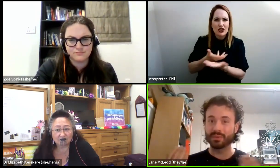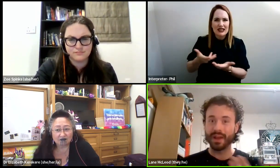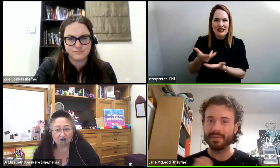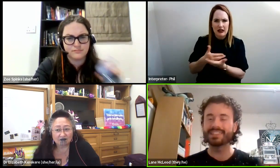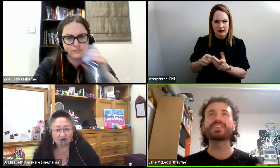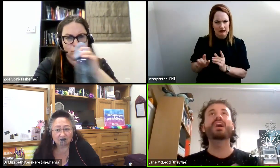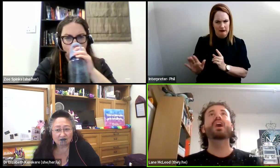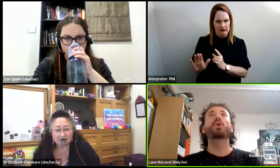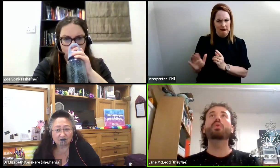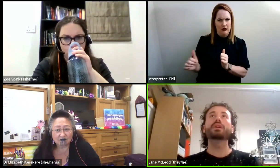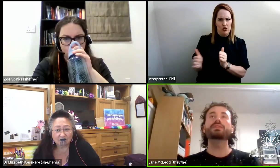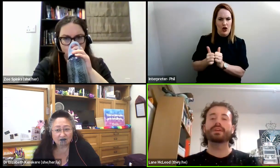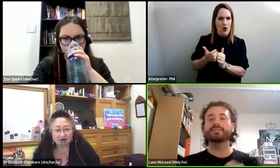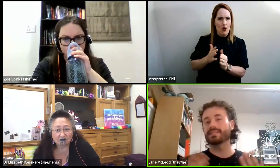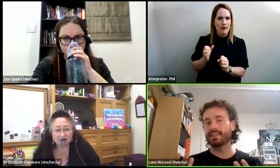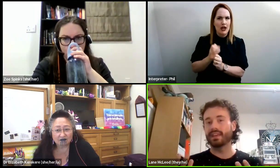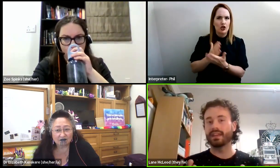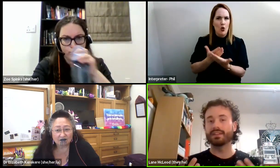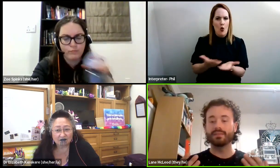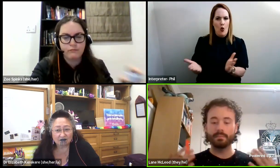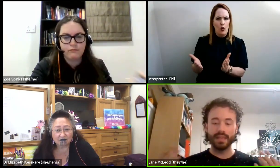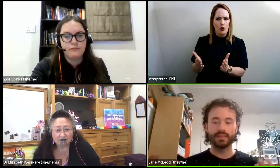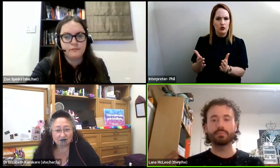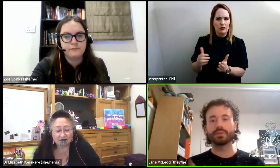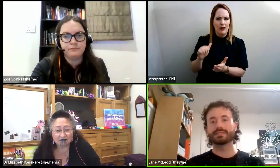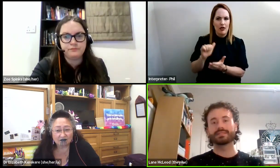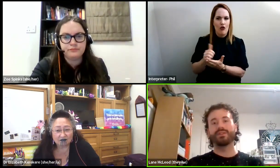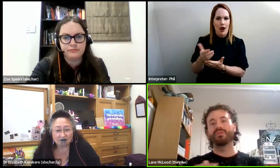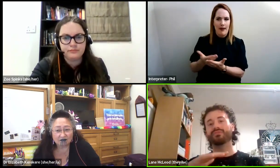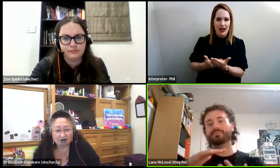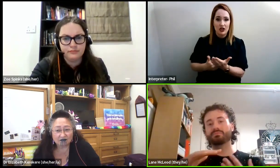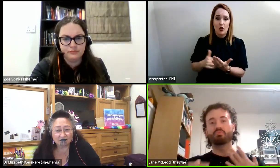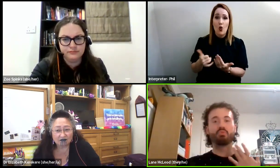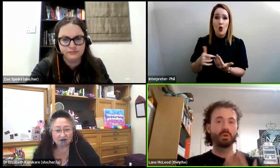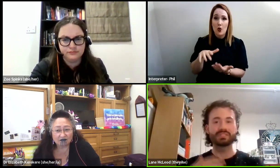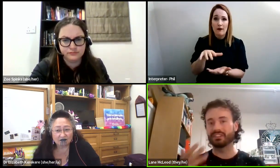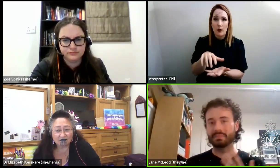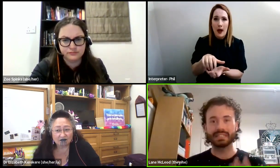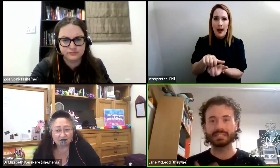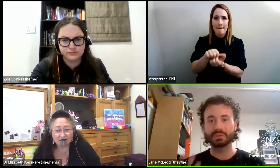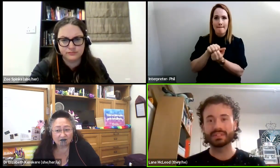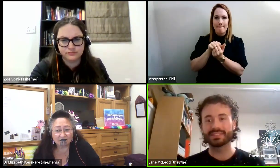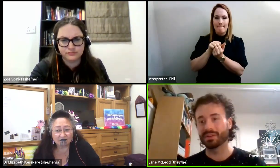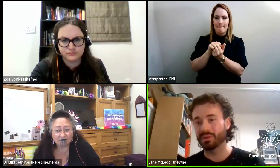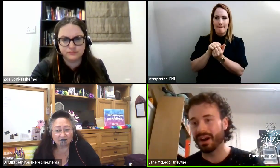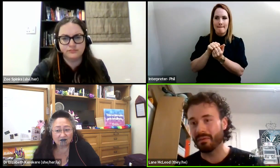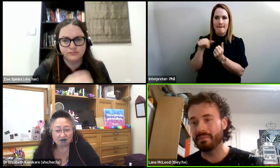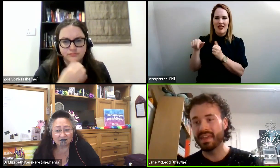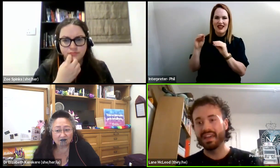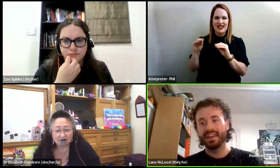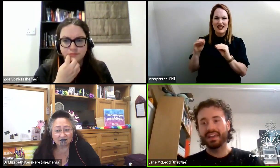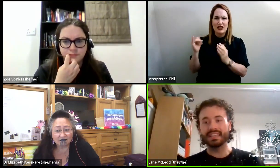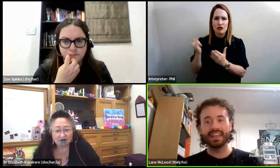room was on the right page, or you have to sit there and be in the presence of wrong stuff being taught.